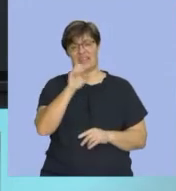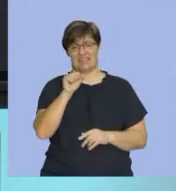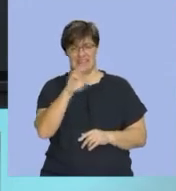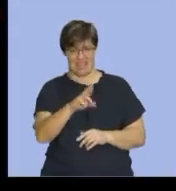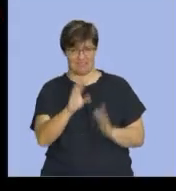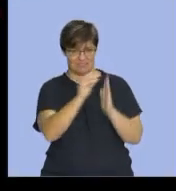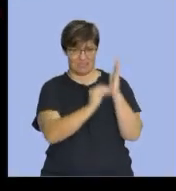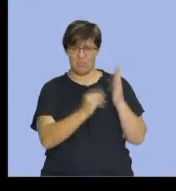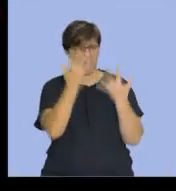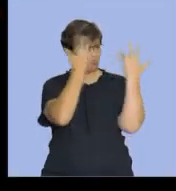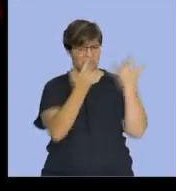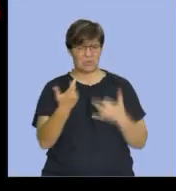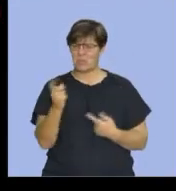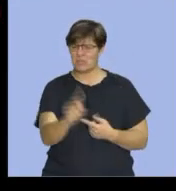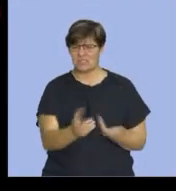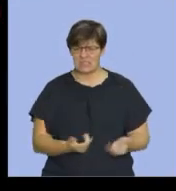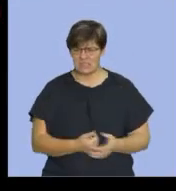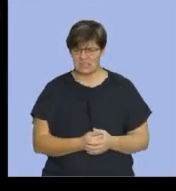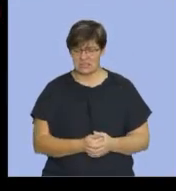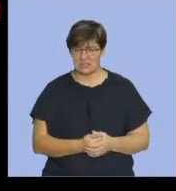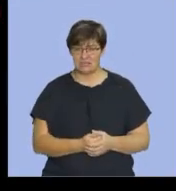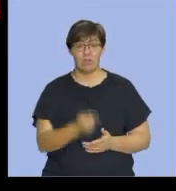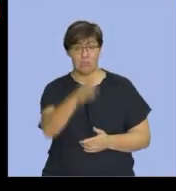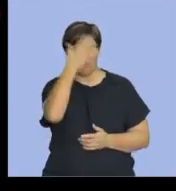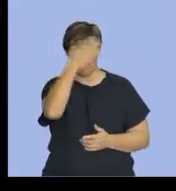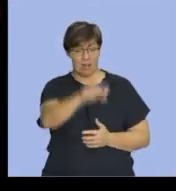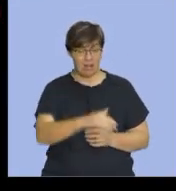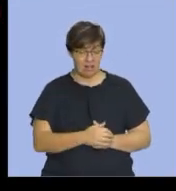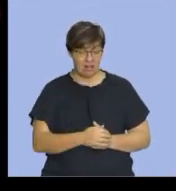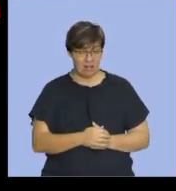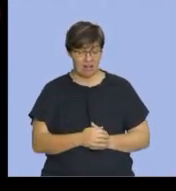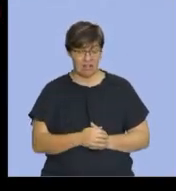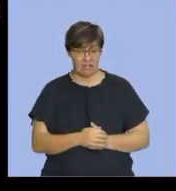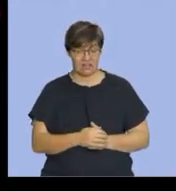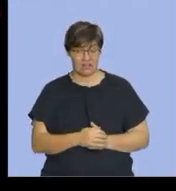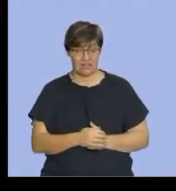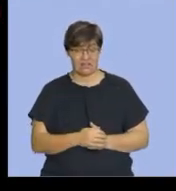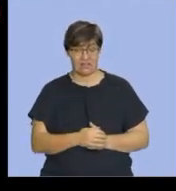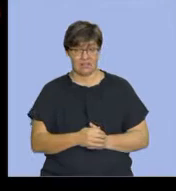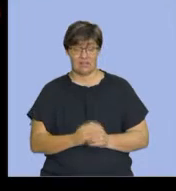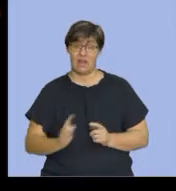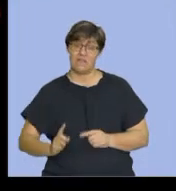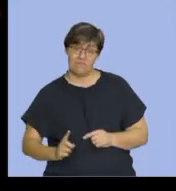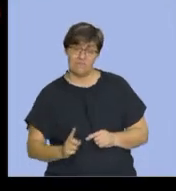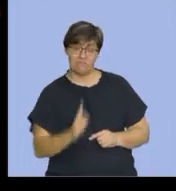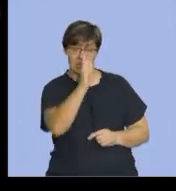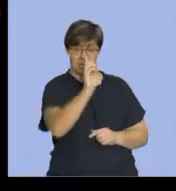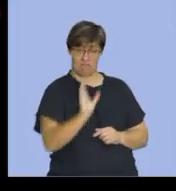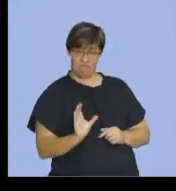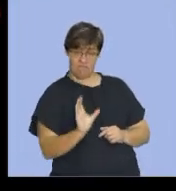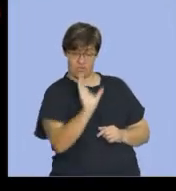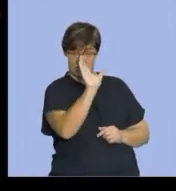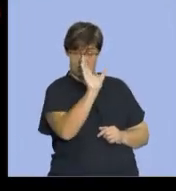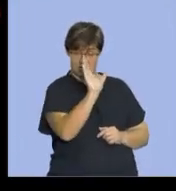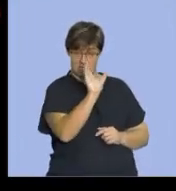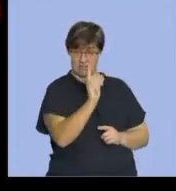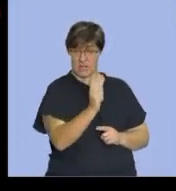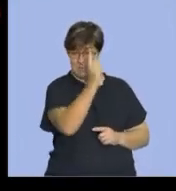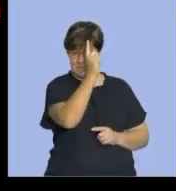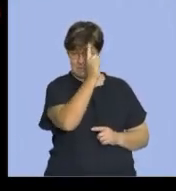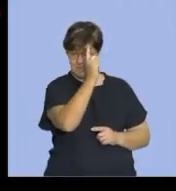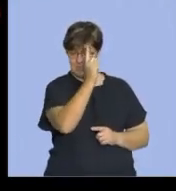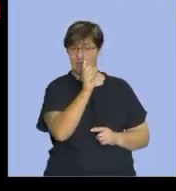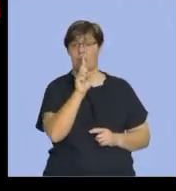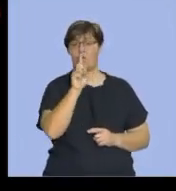vectors. What have we actually worked out? Well, now we know that we have a vertical force that